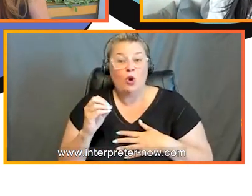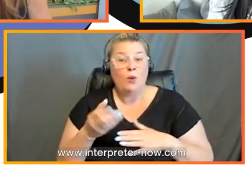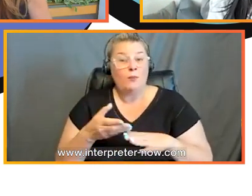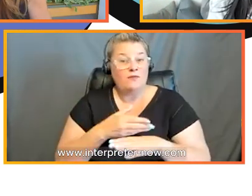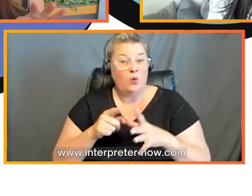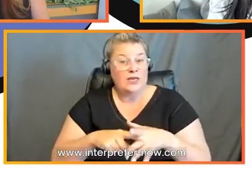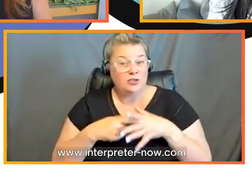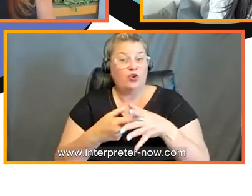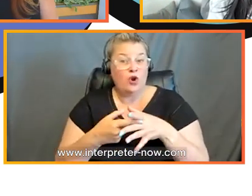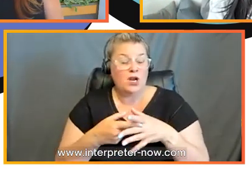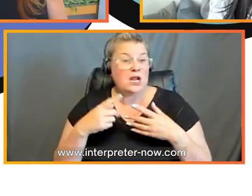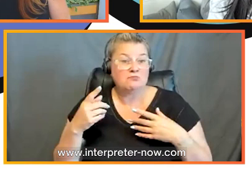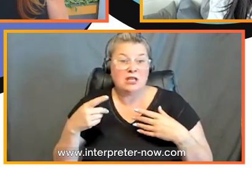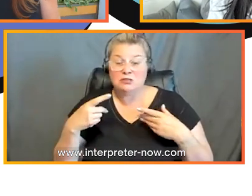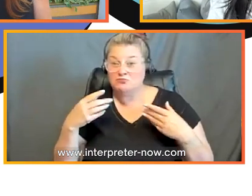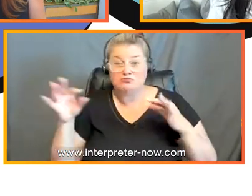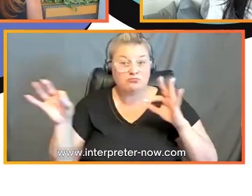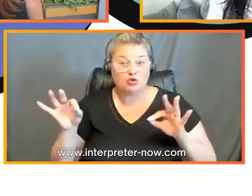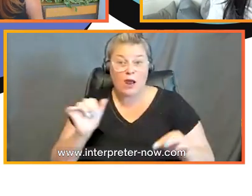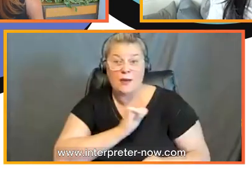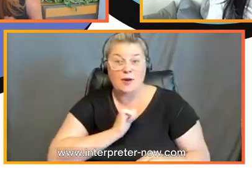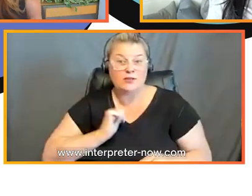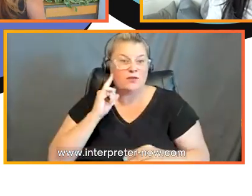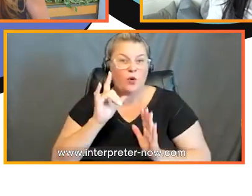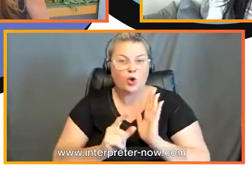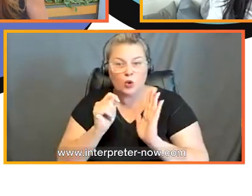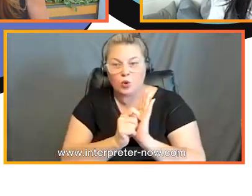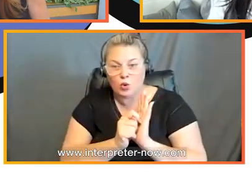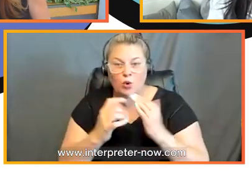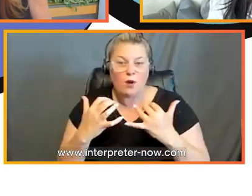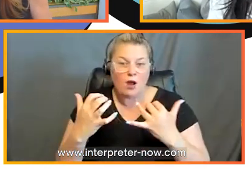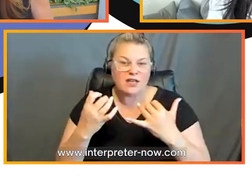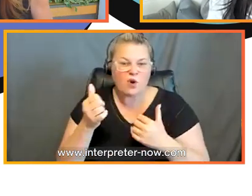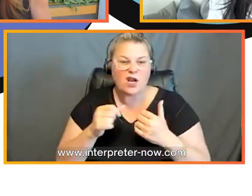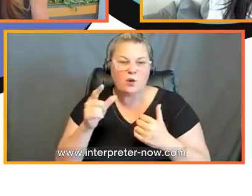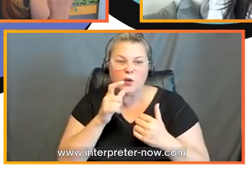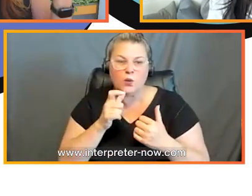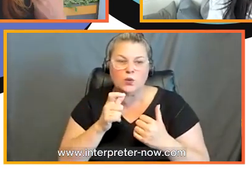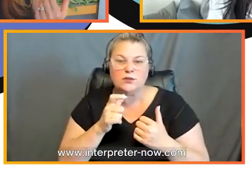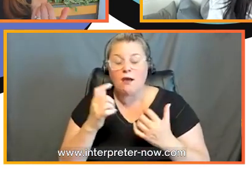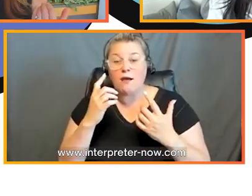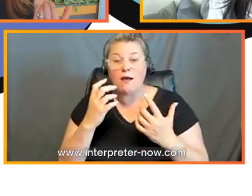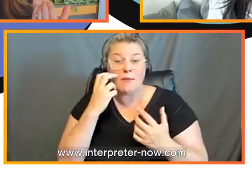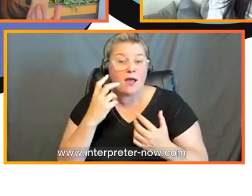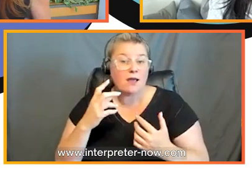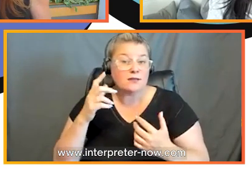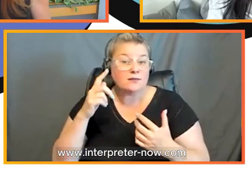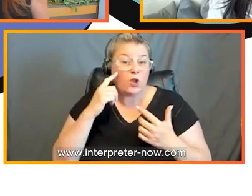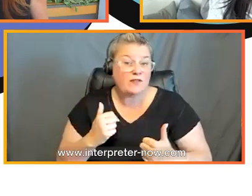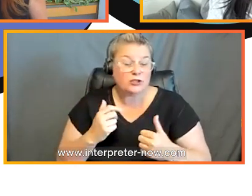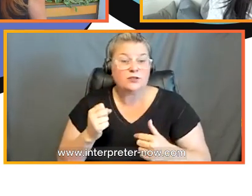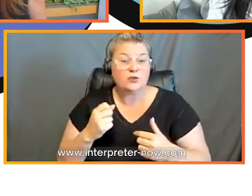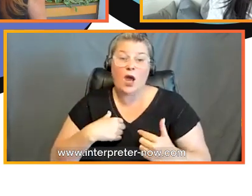before we get started, let's just describe ourselves for our YouTube audience, for anybody who's blind or low vision. So I am a white woman